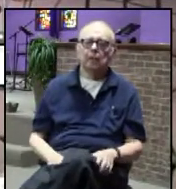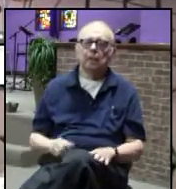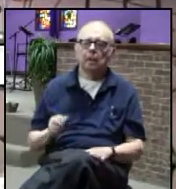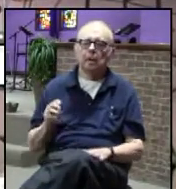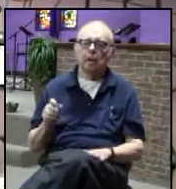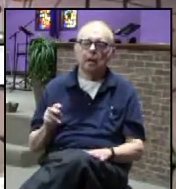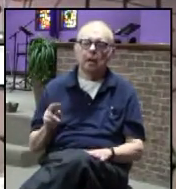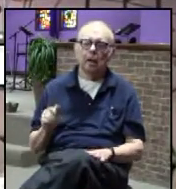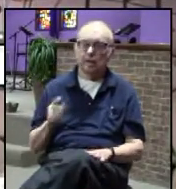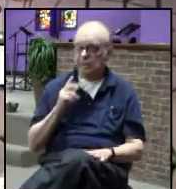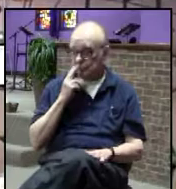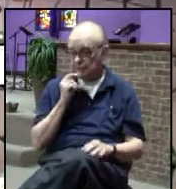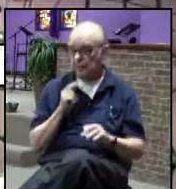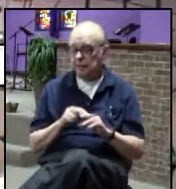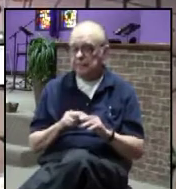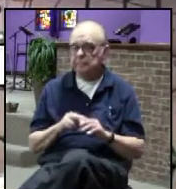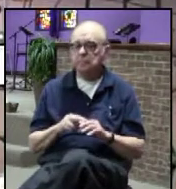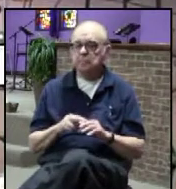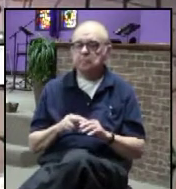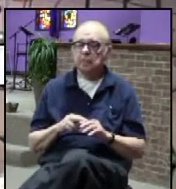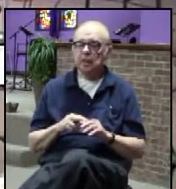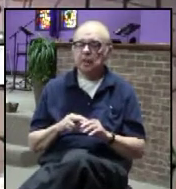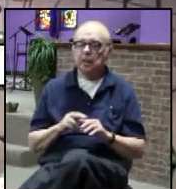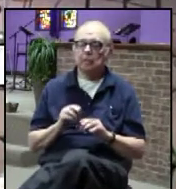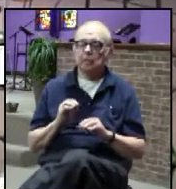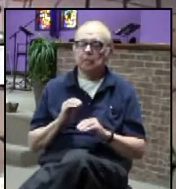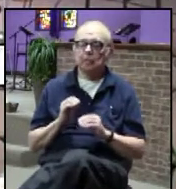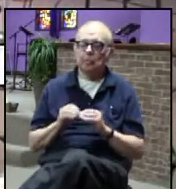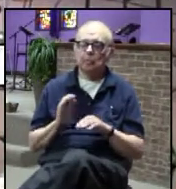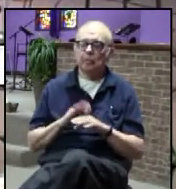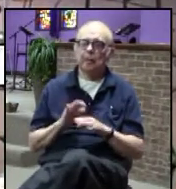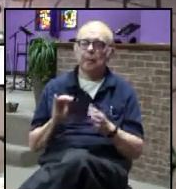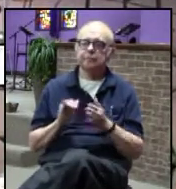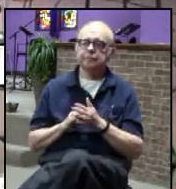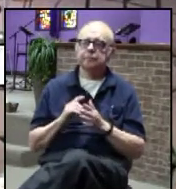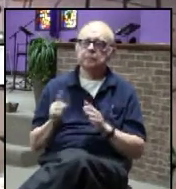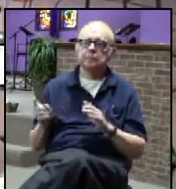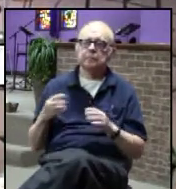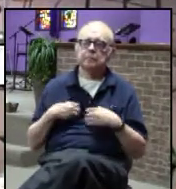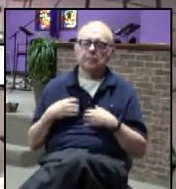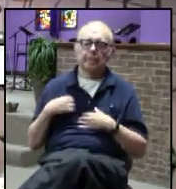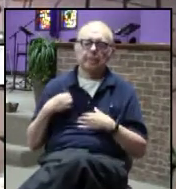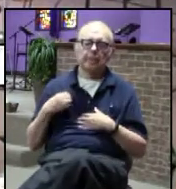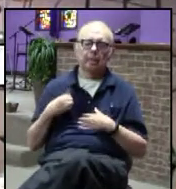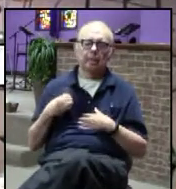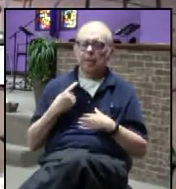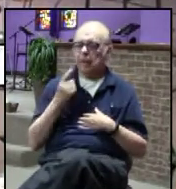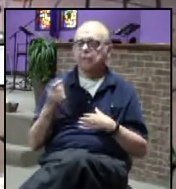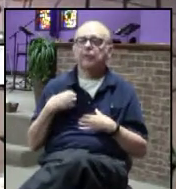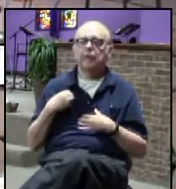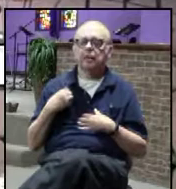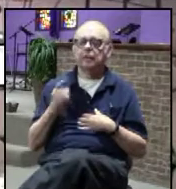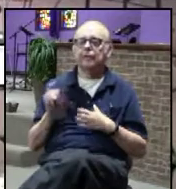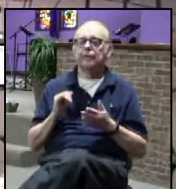Awana is fun. It is, but it's more than fun. And for those of you that have volunteered, thank you so